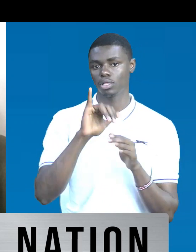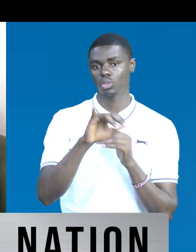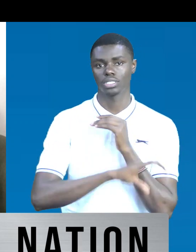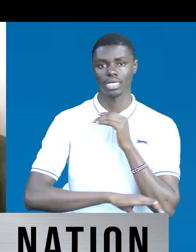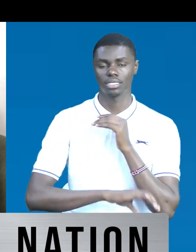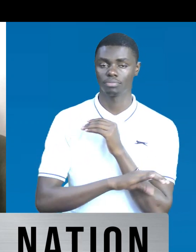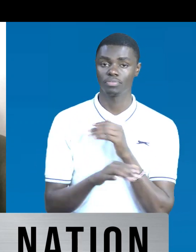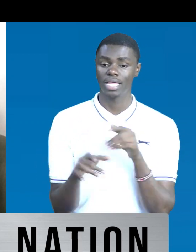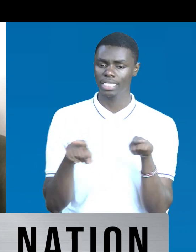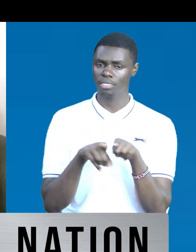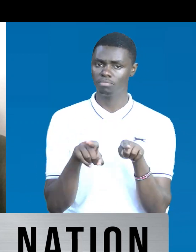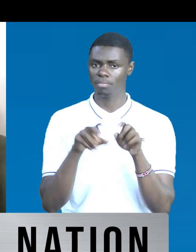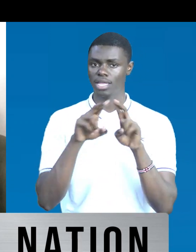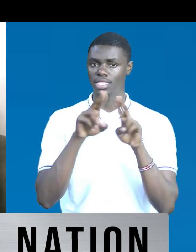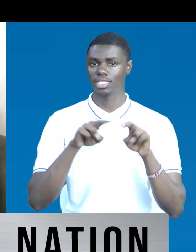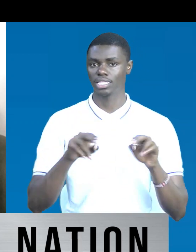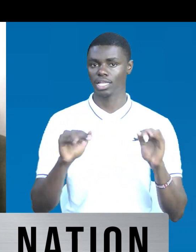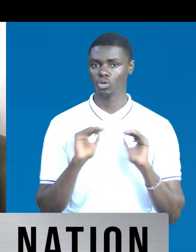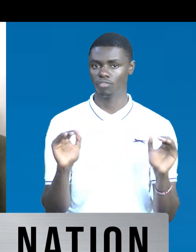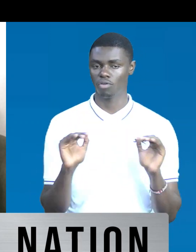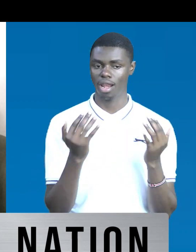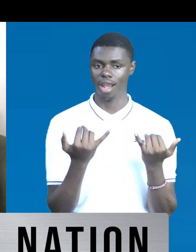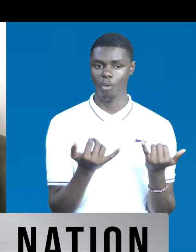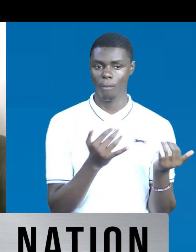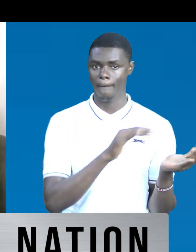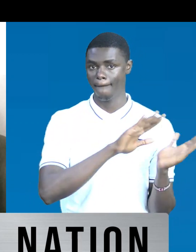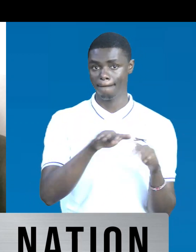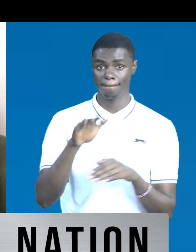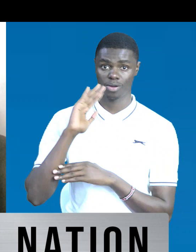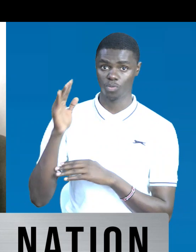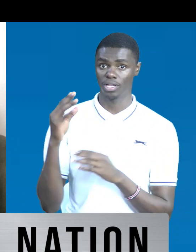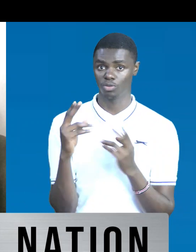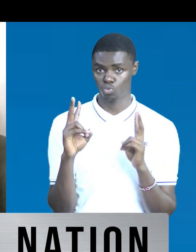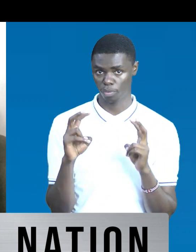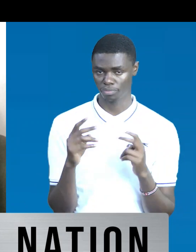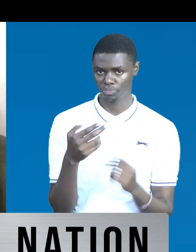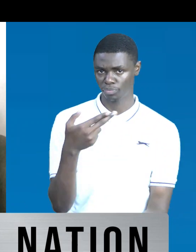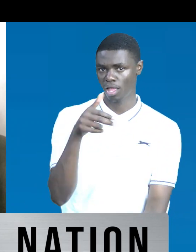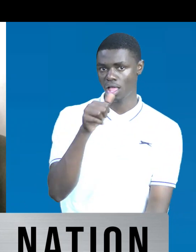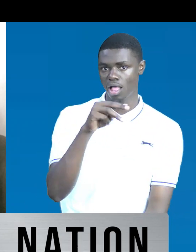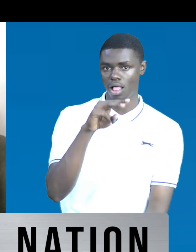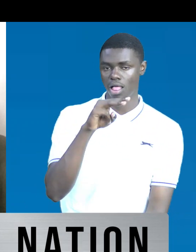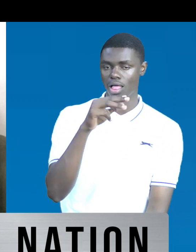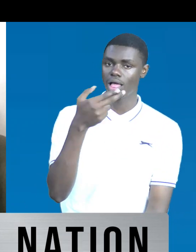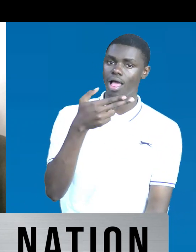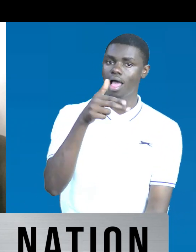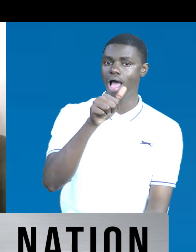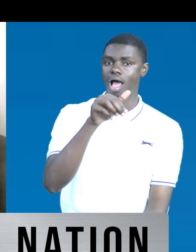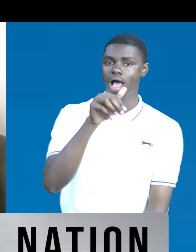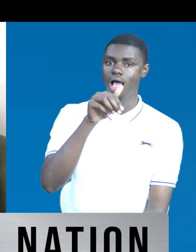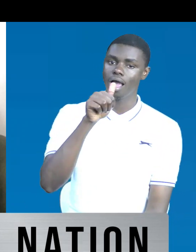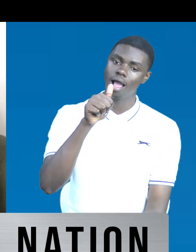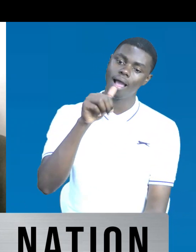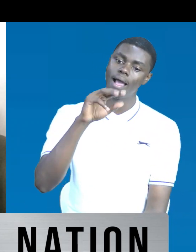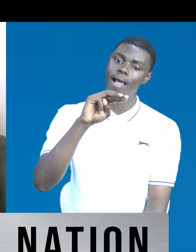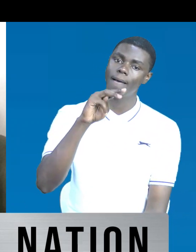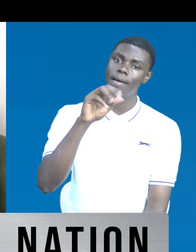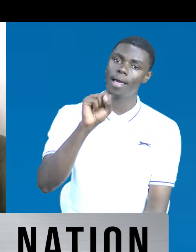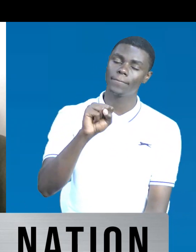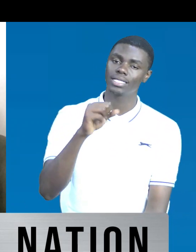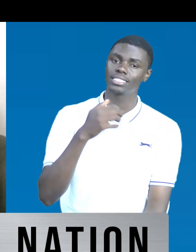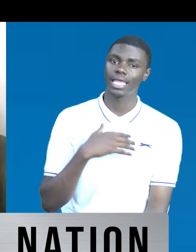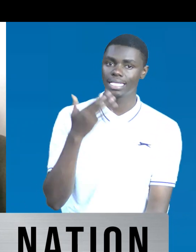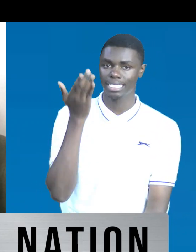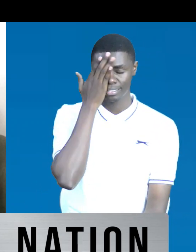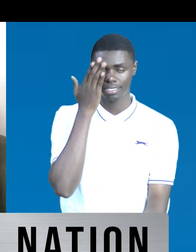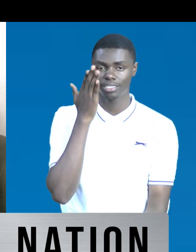still on the international level. We'll soon come to our issues here. Yes. Hamas and Israel. What's happening? is it true